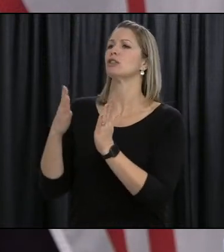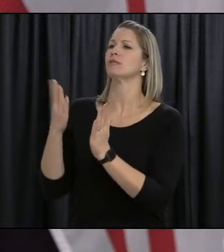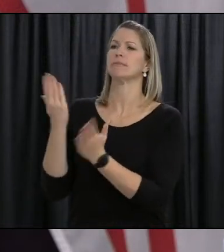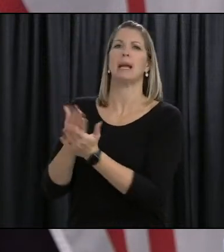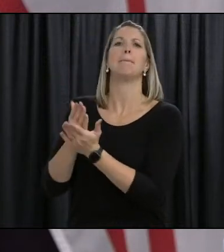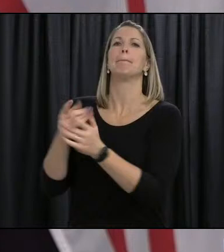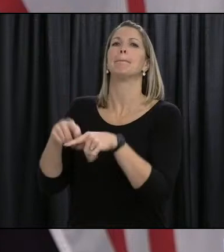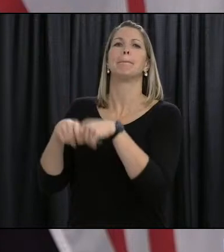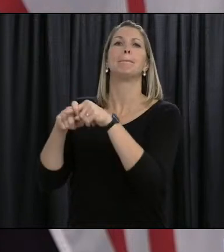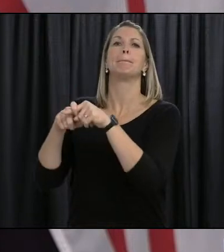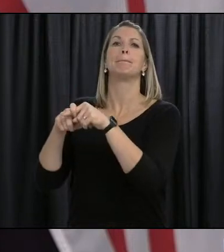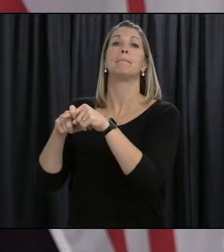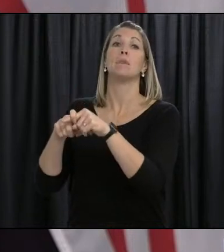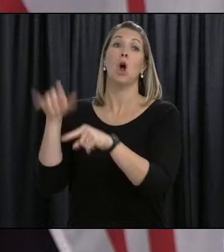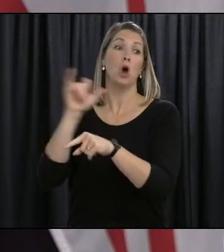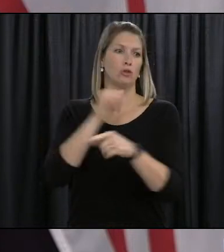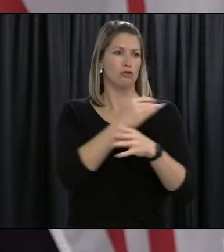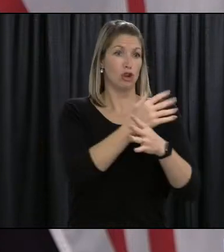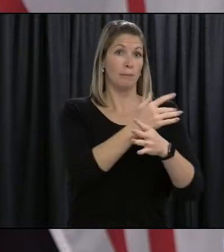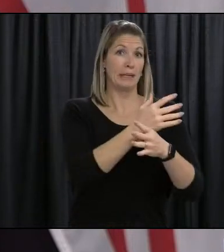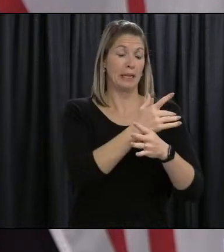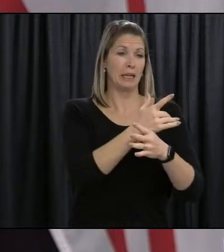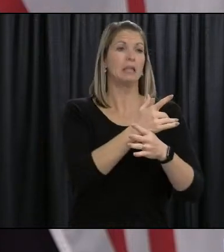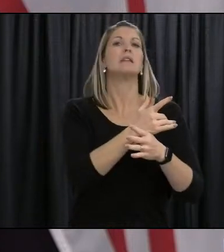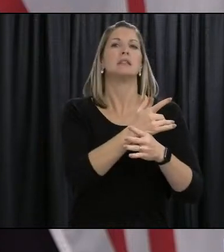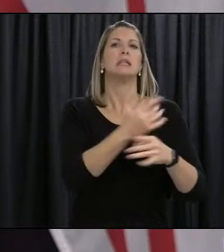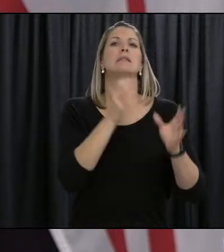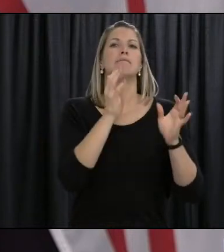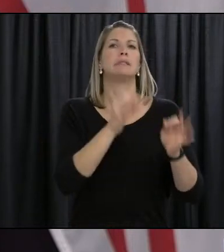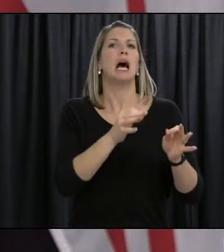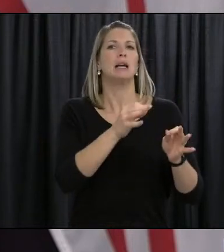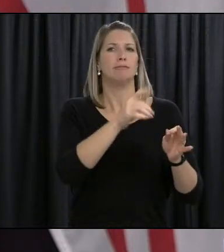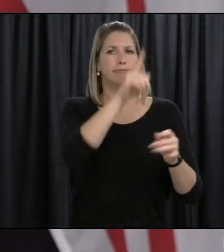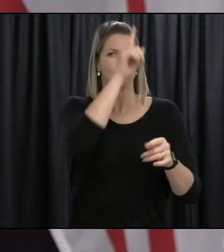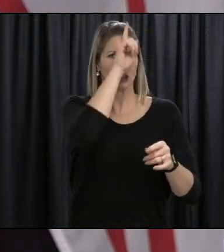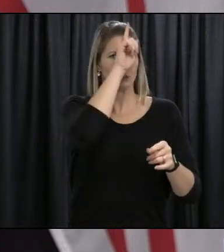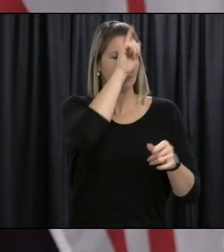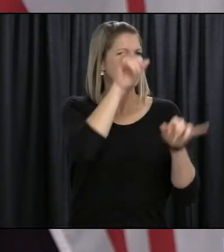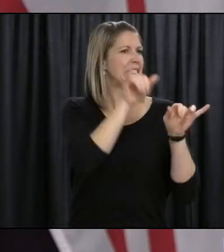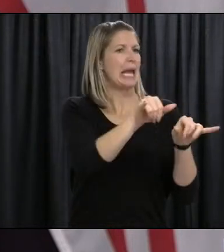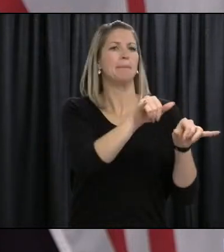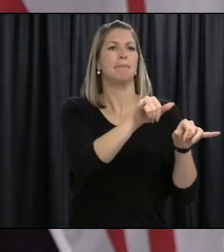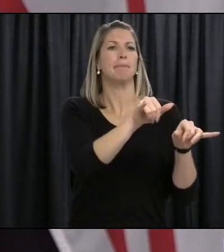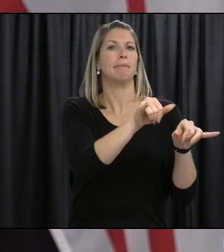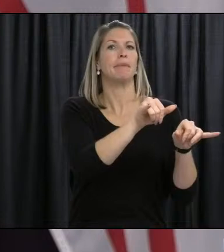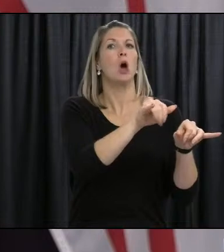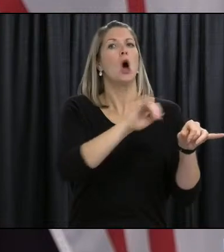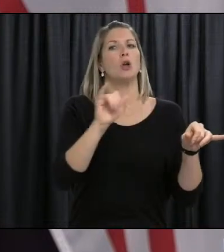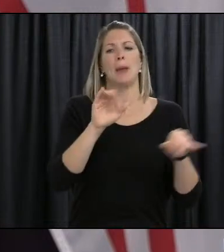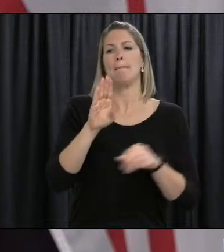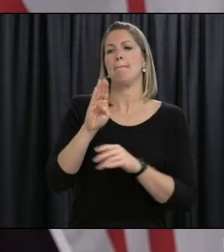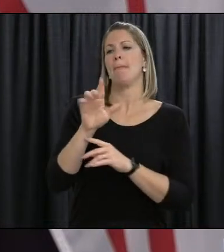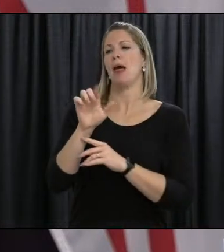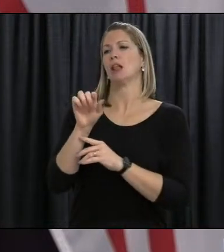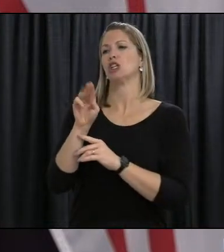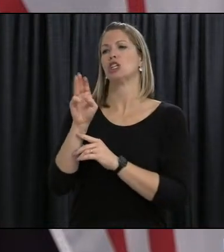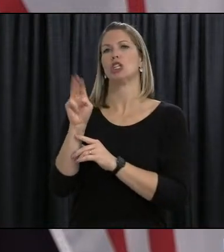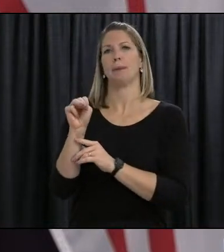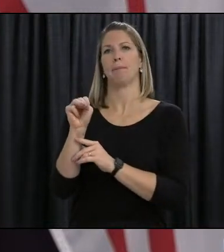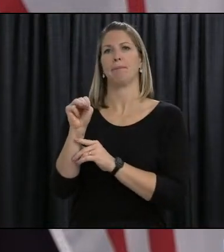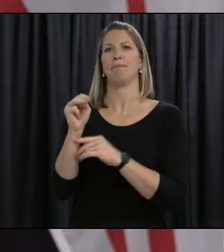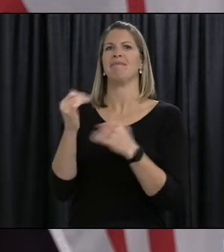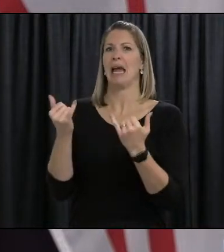and Berlin are in a similar situation. And Belgium's healthcare system is strained to the point where they are now talking about